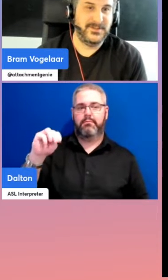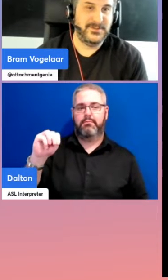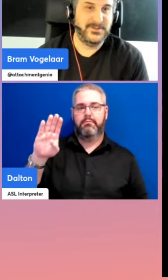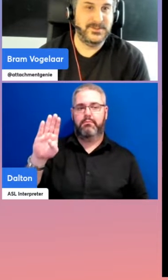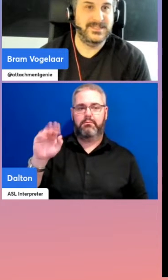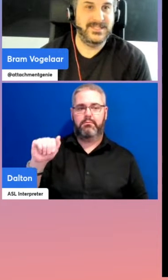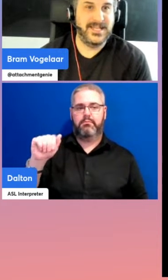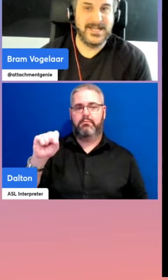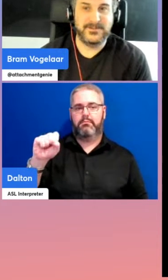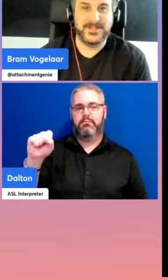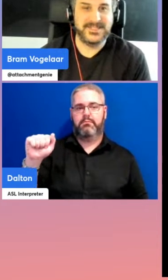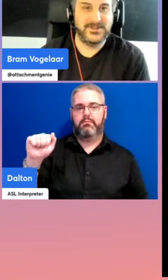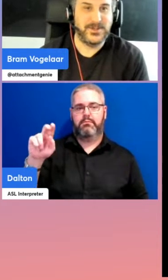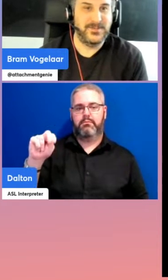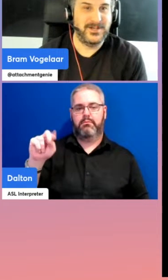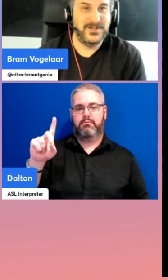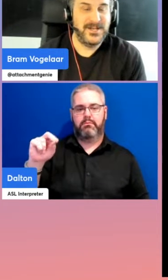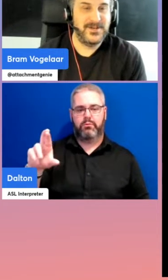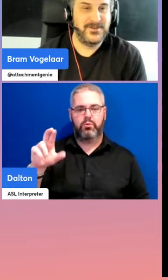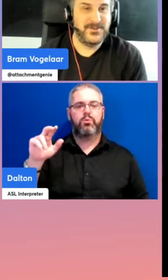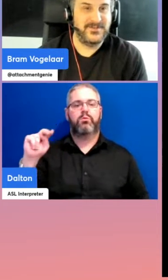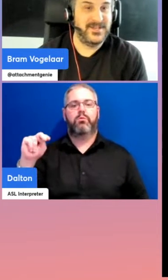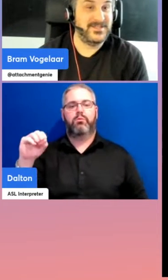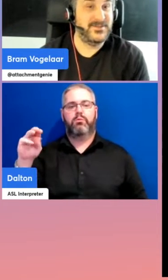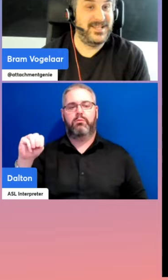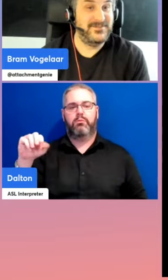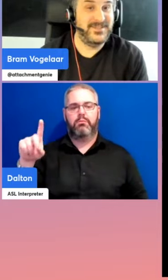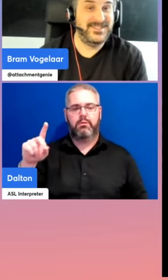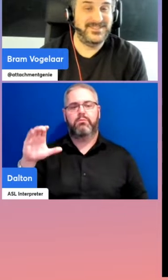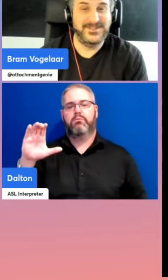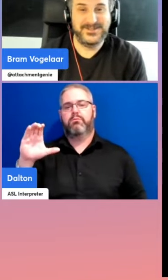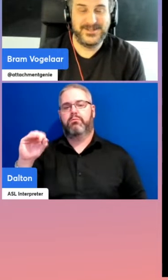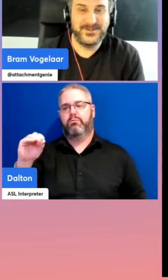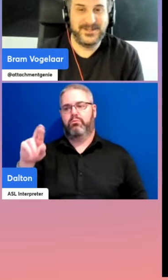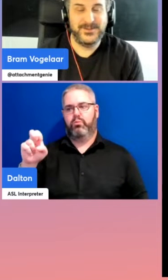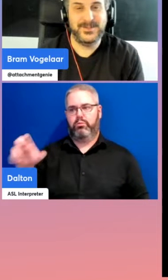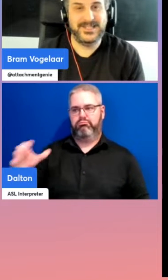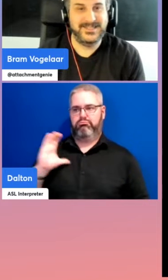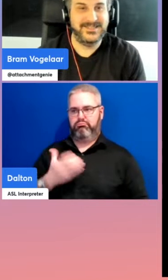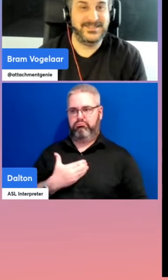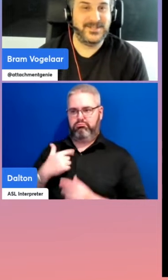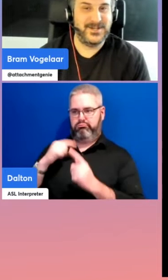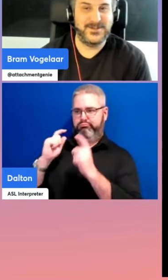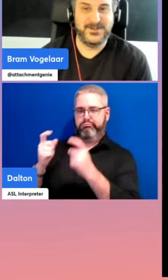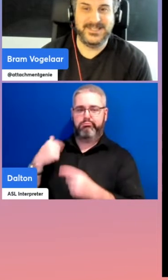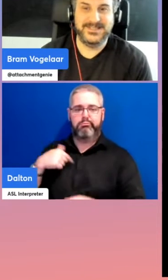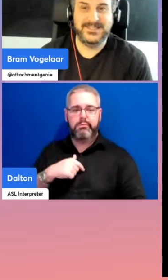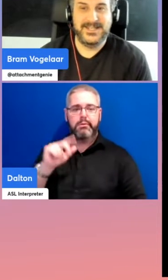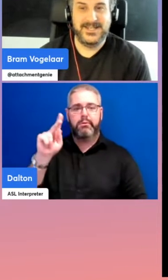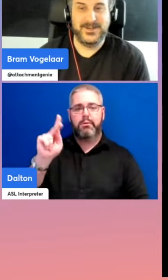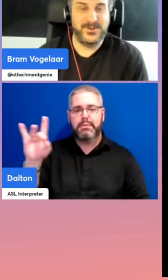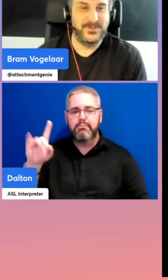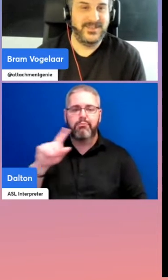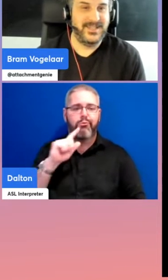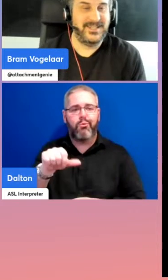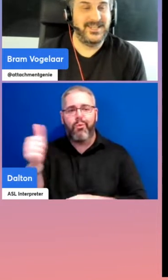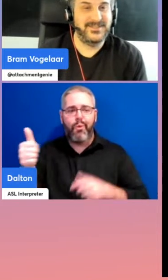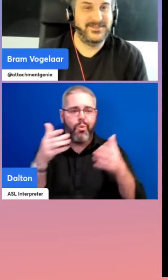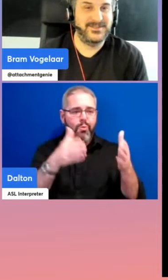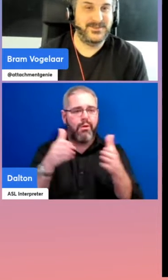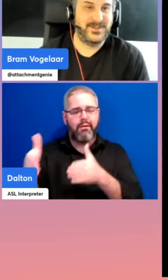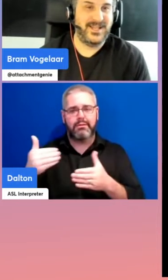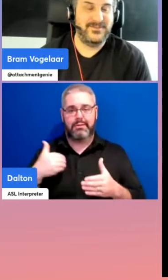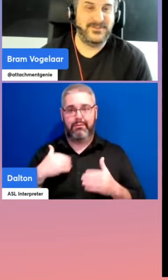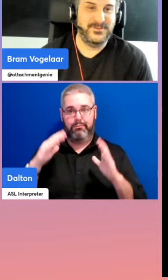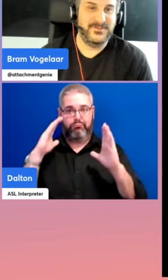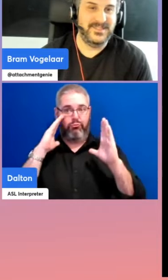So am going to talk about why friends don't let friends use Kubernetes. There's other ways, and hopefully at the end